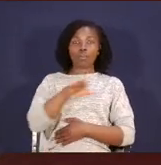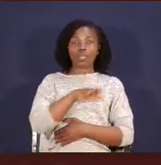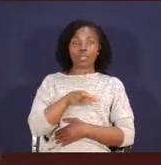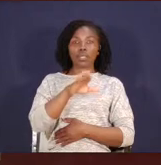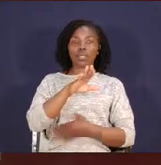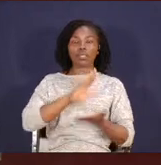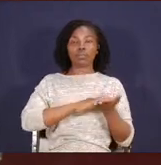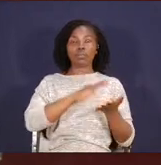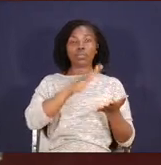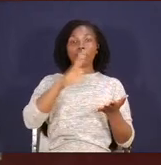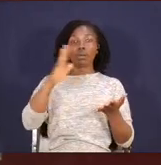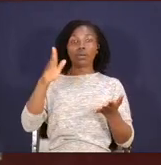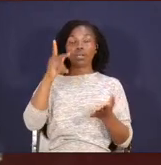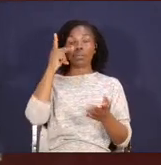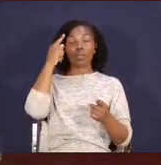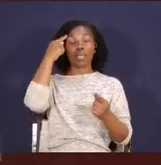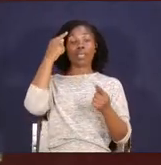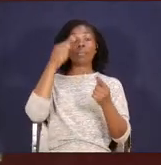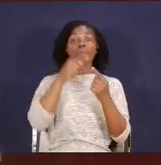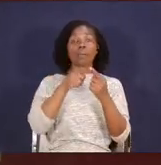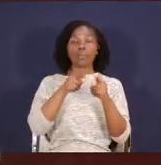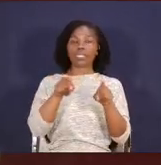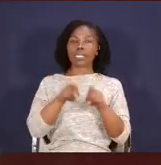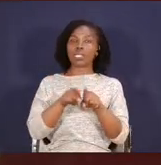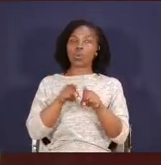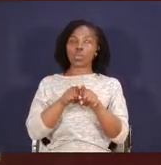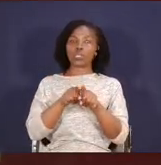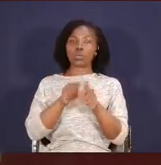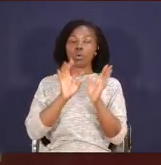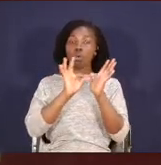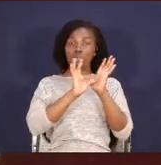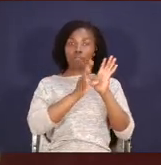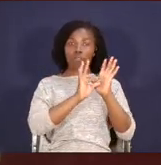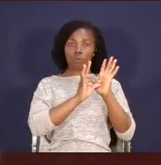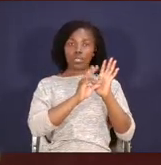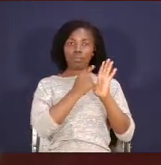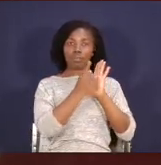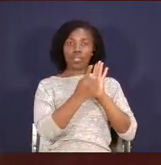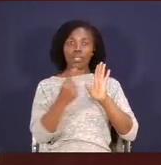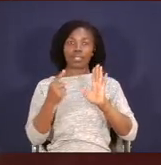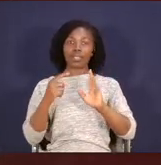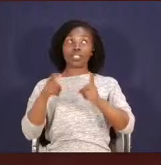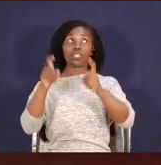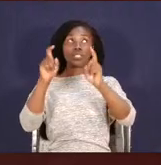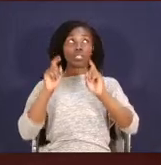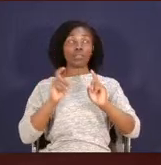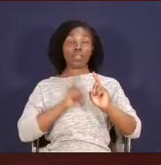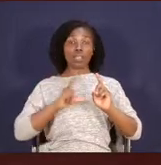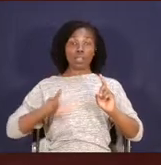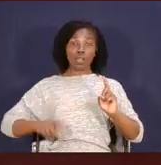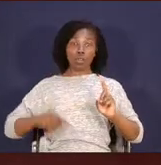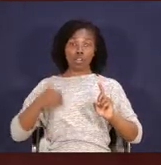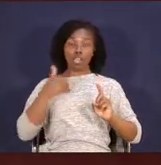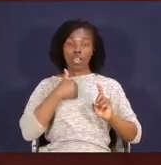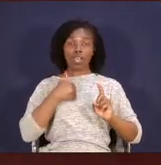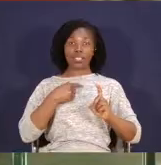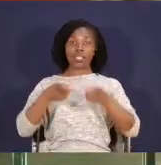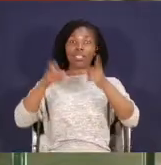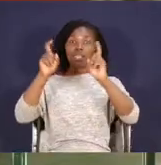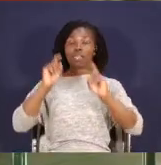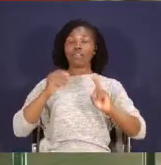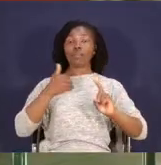kingdom purpose, and kingdom fruit. And every gift God has given me has a purpose